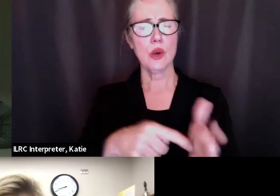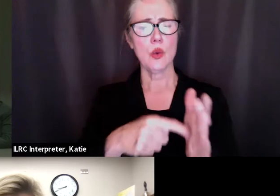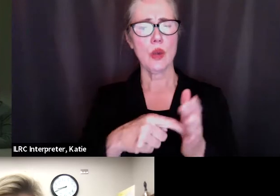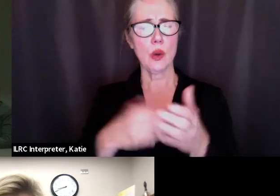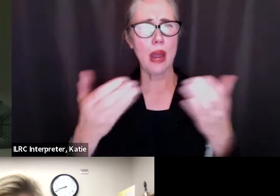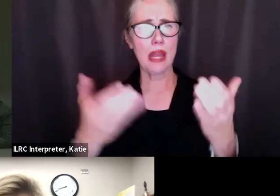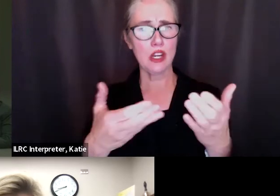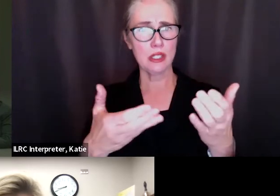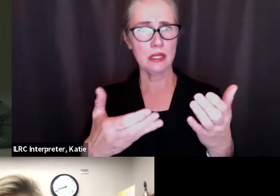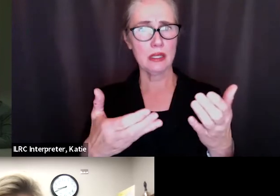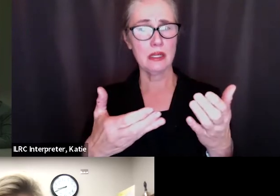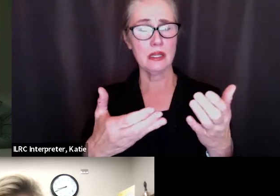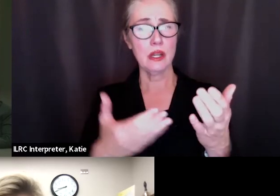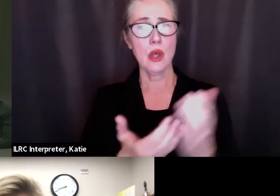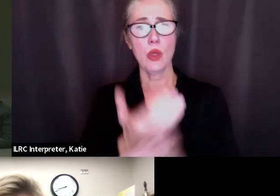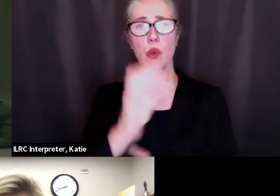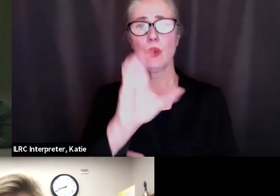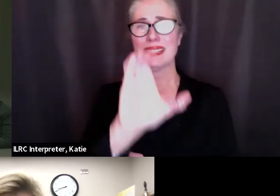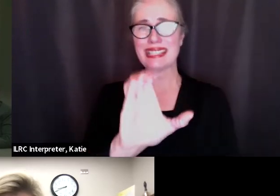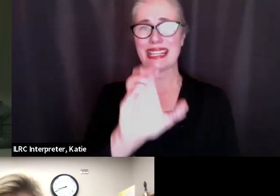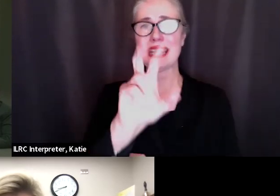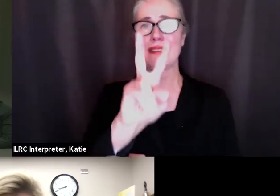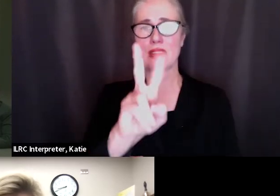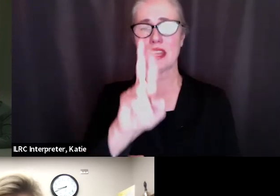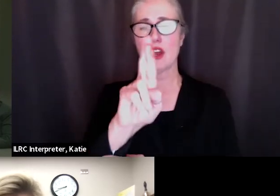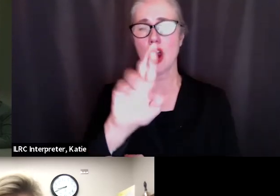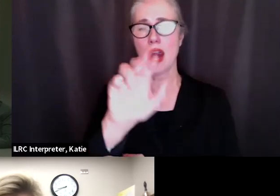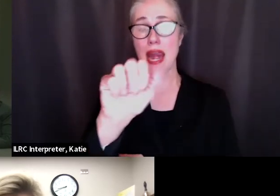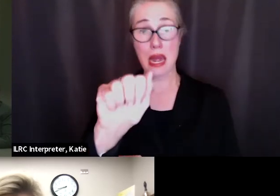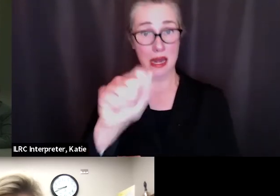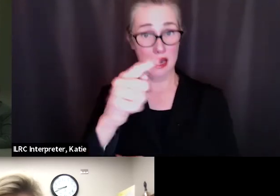covered by the cvra is that correct